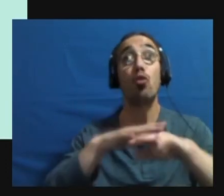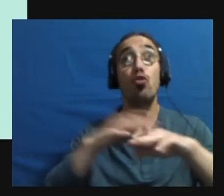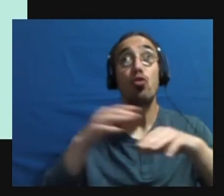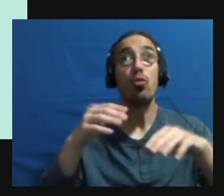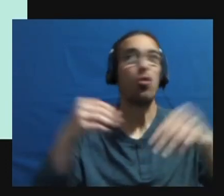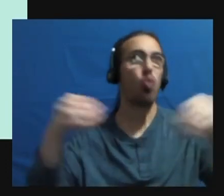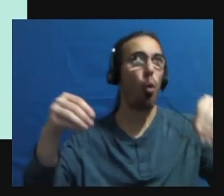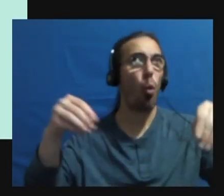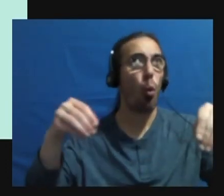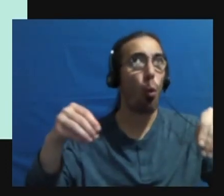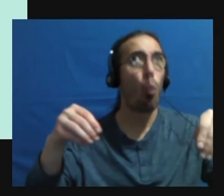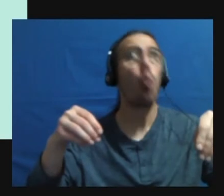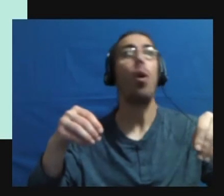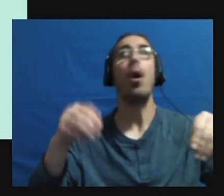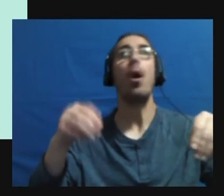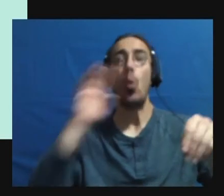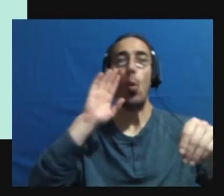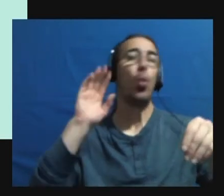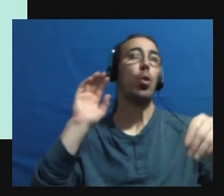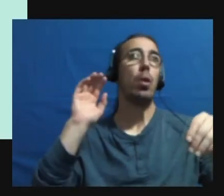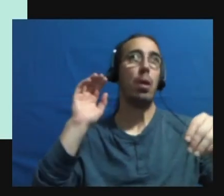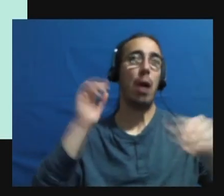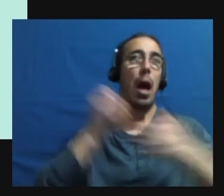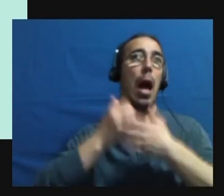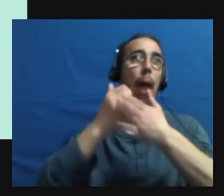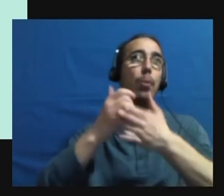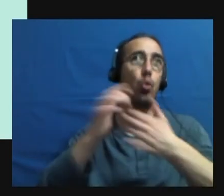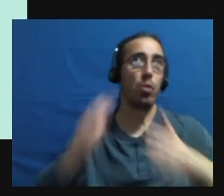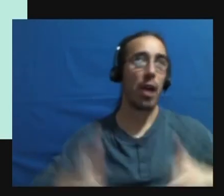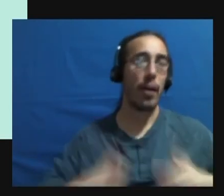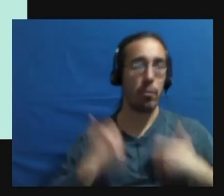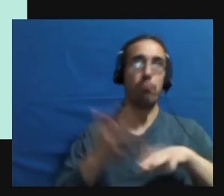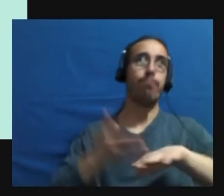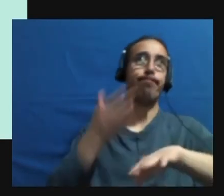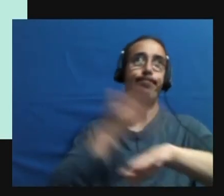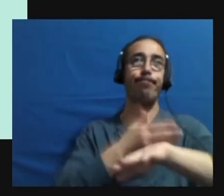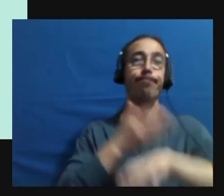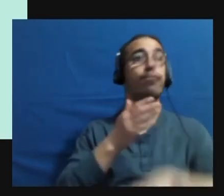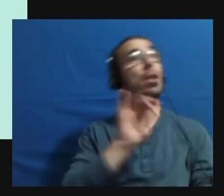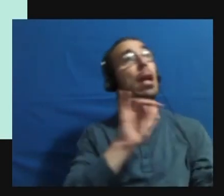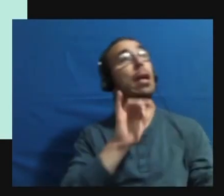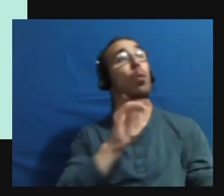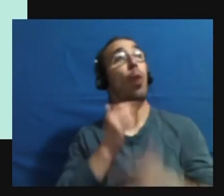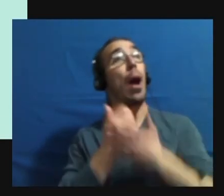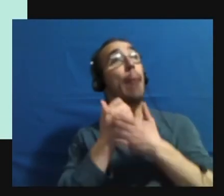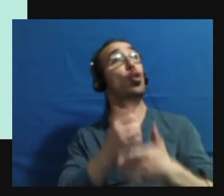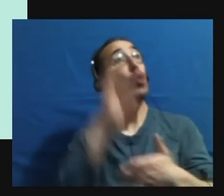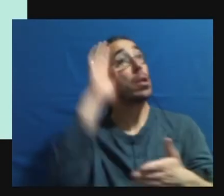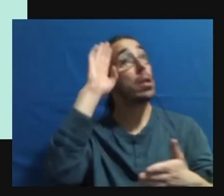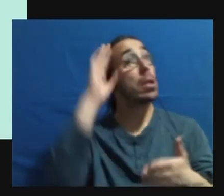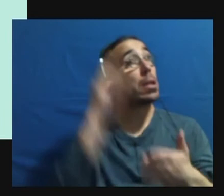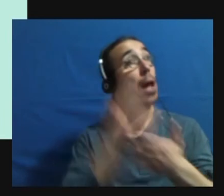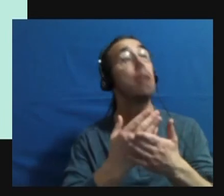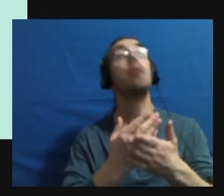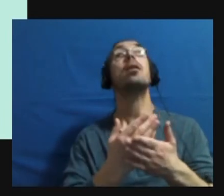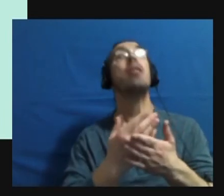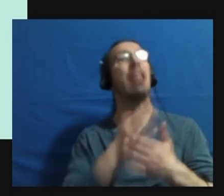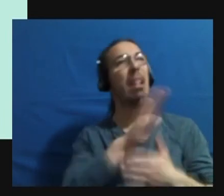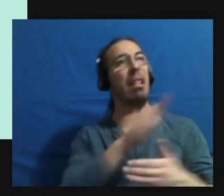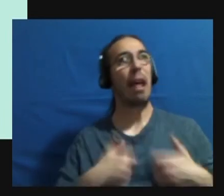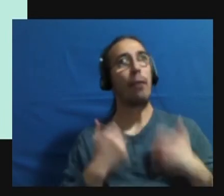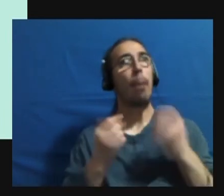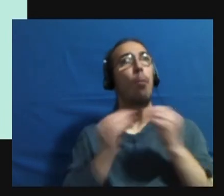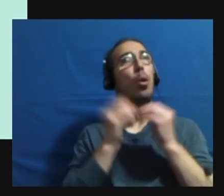life and your I think you said your son's life much easier. So that's my